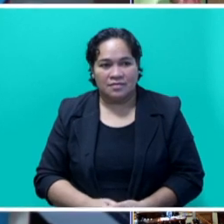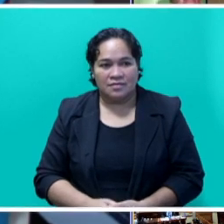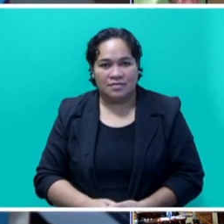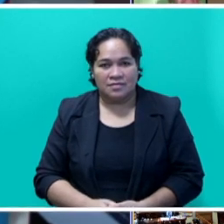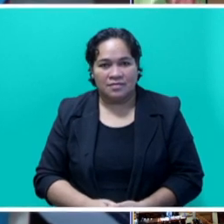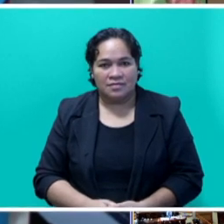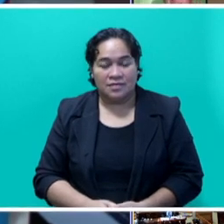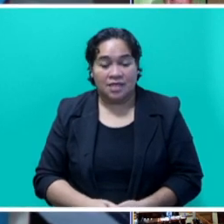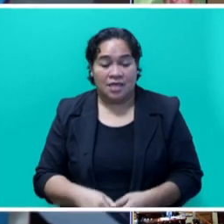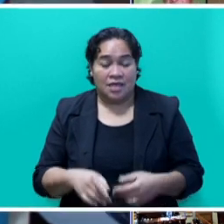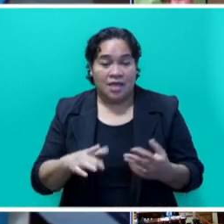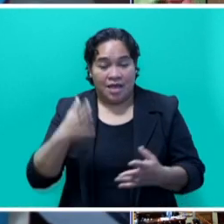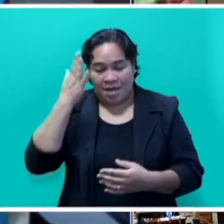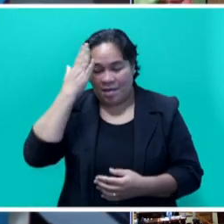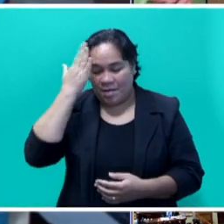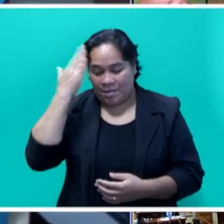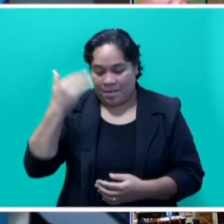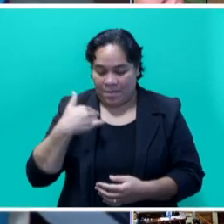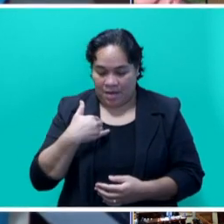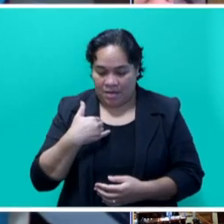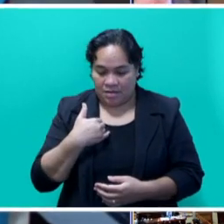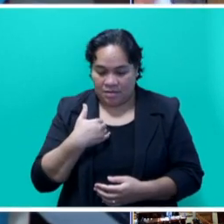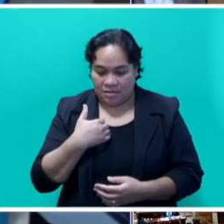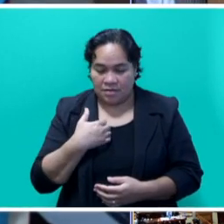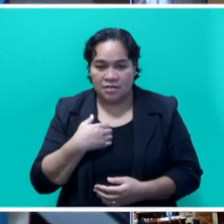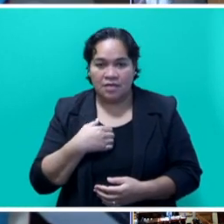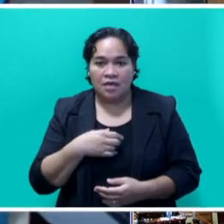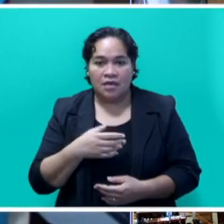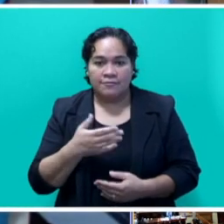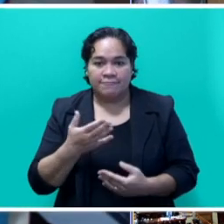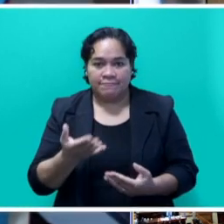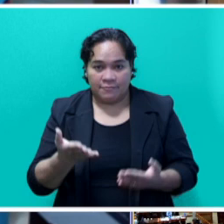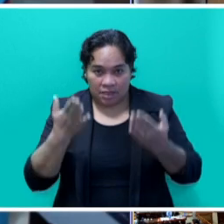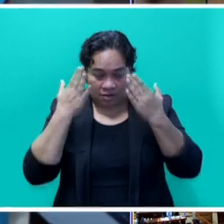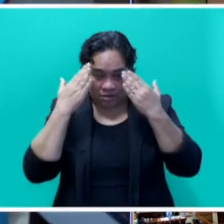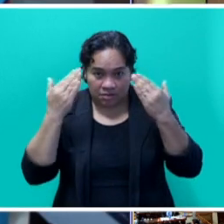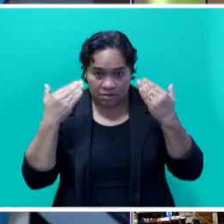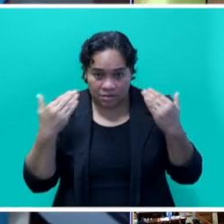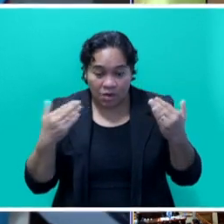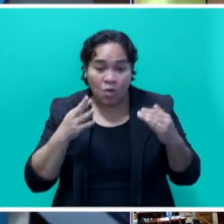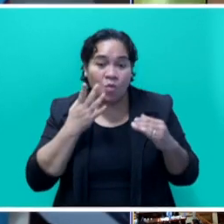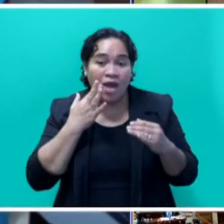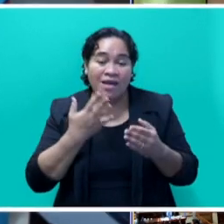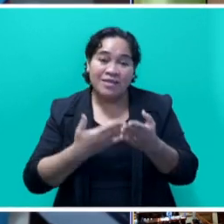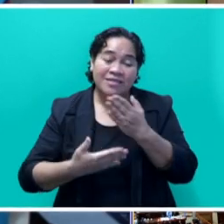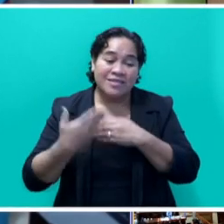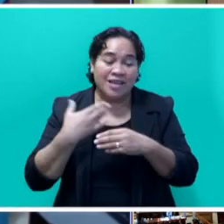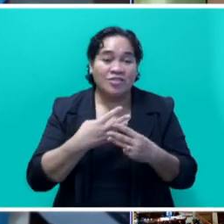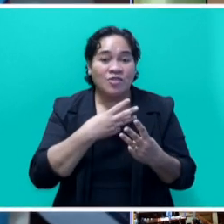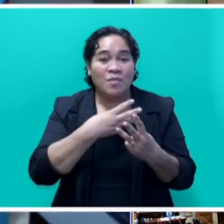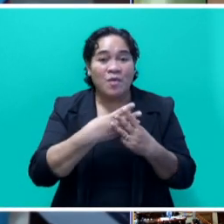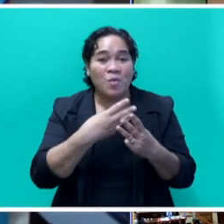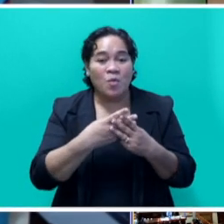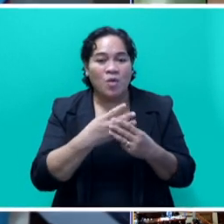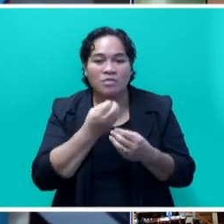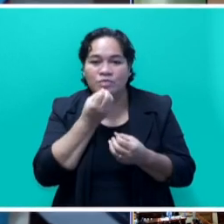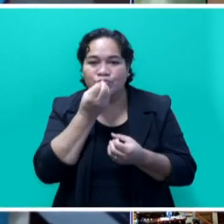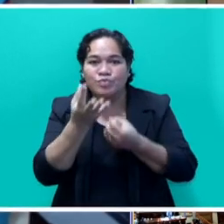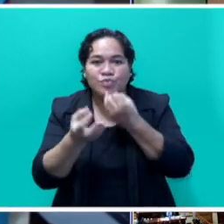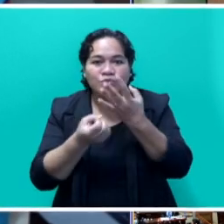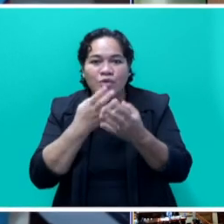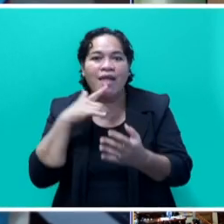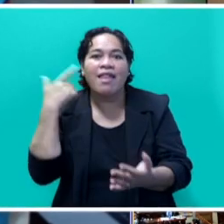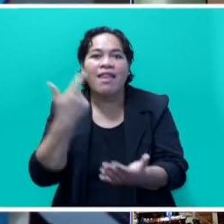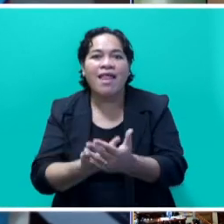This reminds me, Honorable Speaker, when Sodelpa was peddling lies about Kandabu being sold to